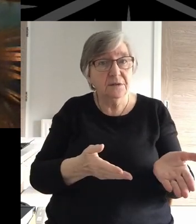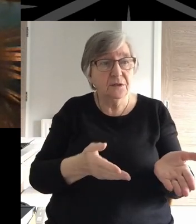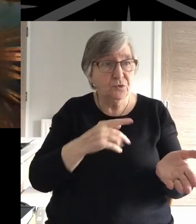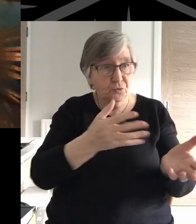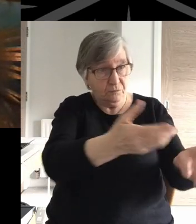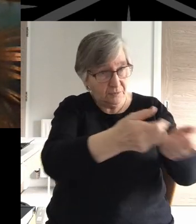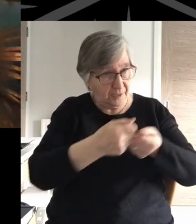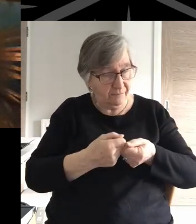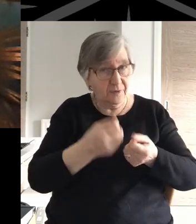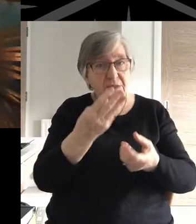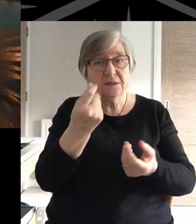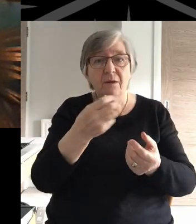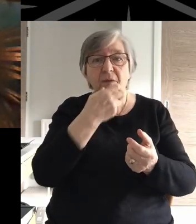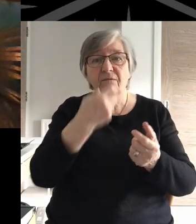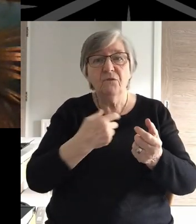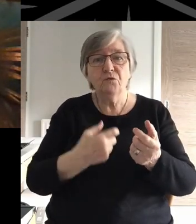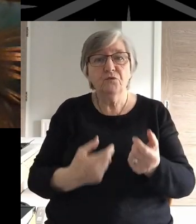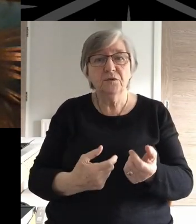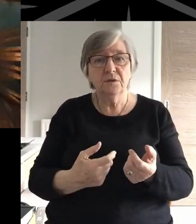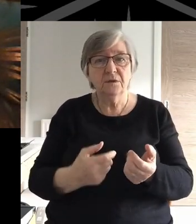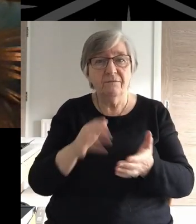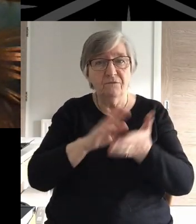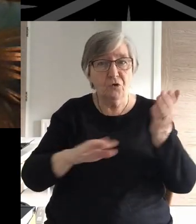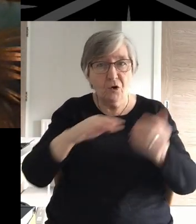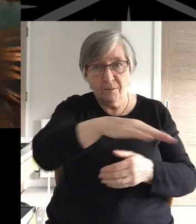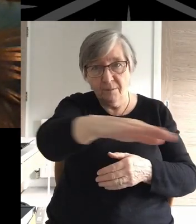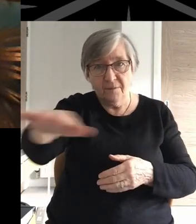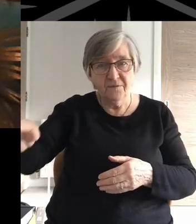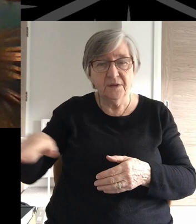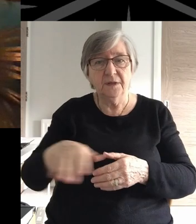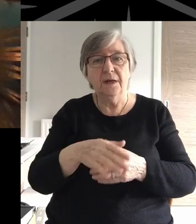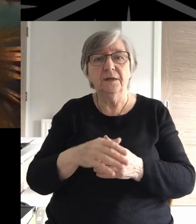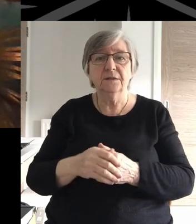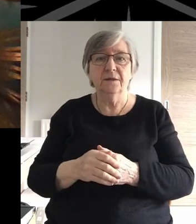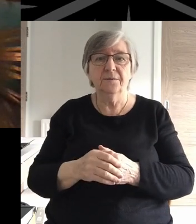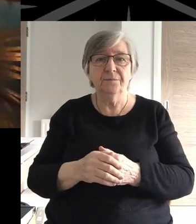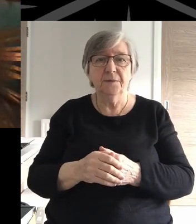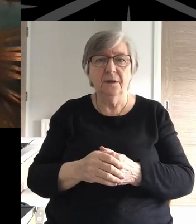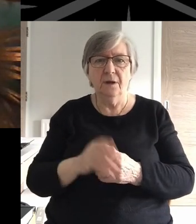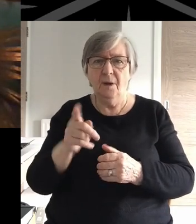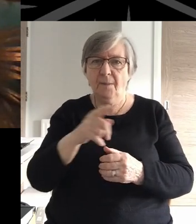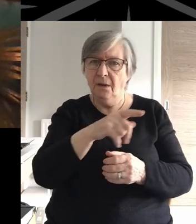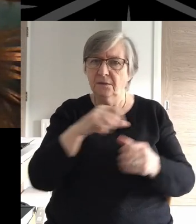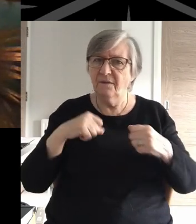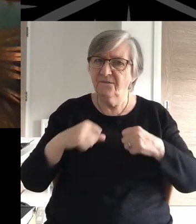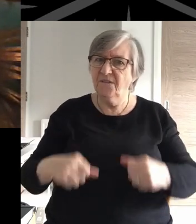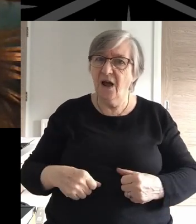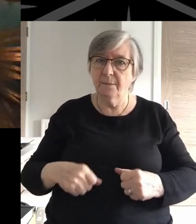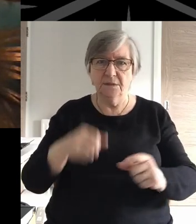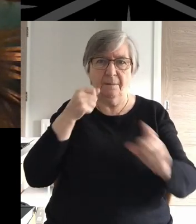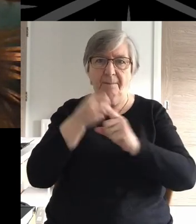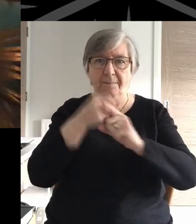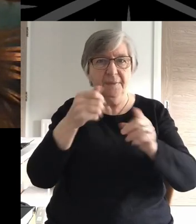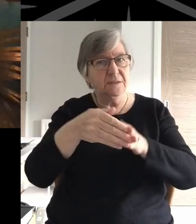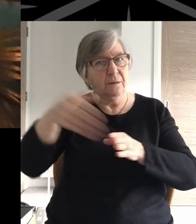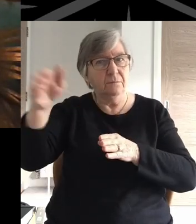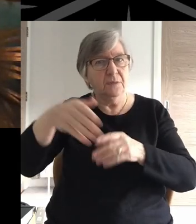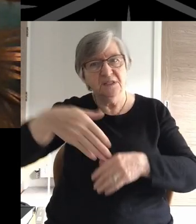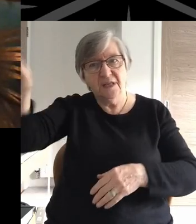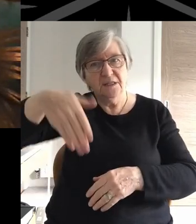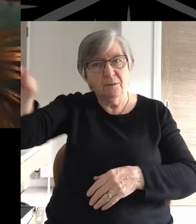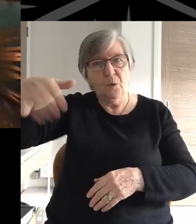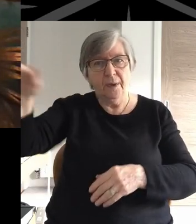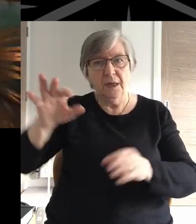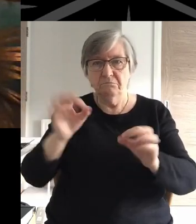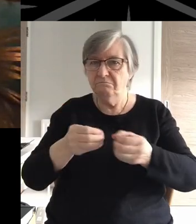vine dressers that they might give him some of the fruit of the vineyard. But the vine dressers beat him and sent him